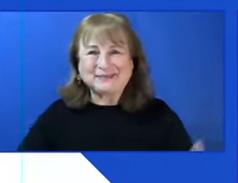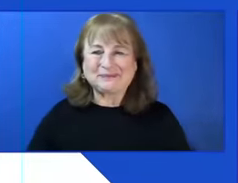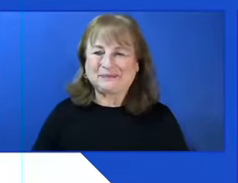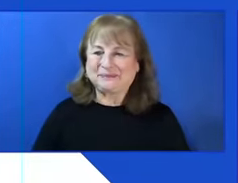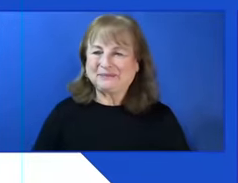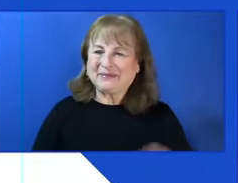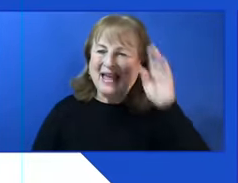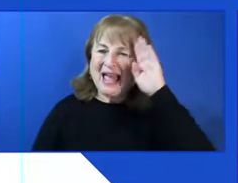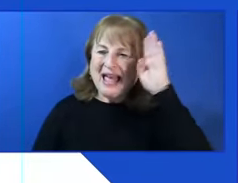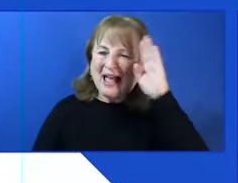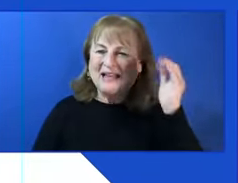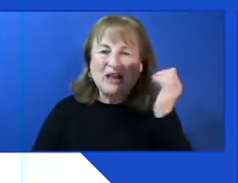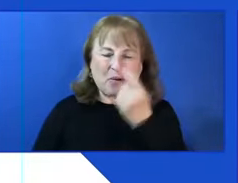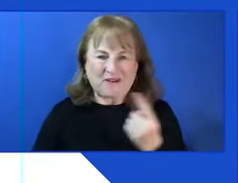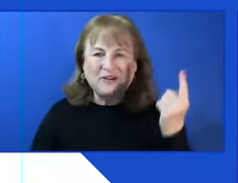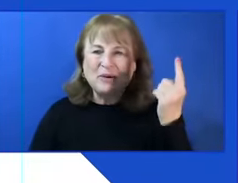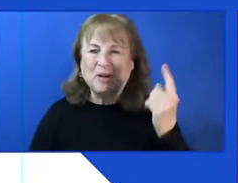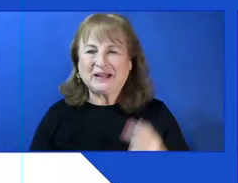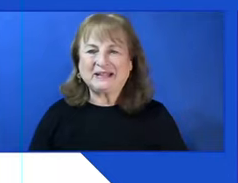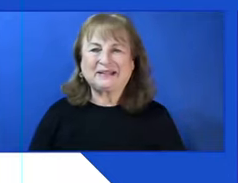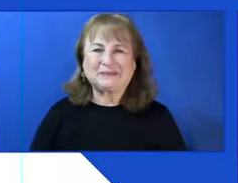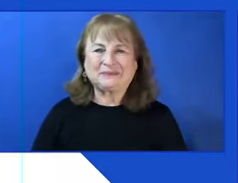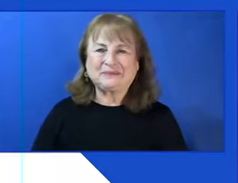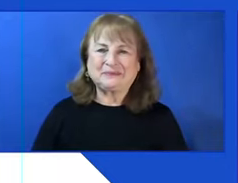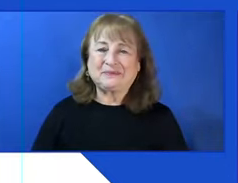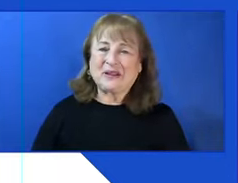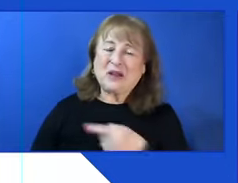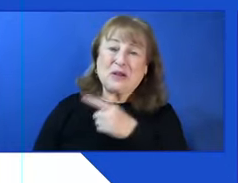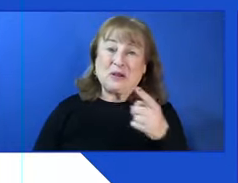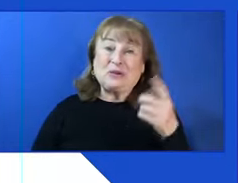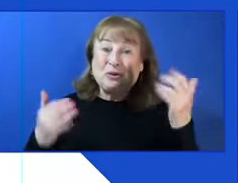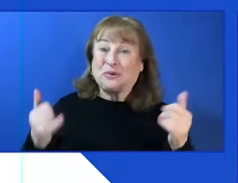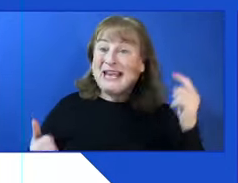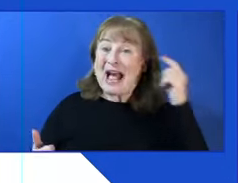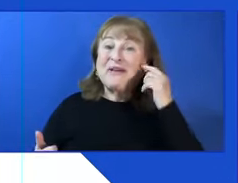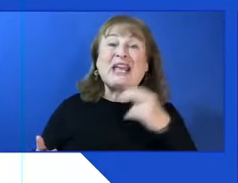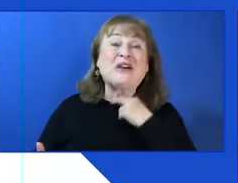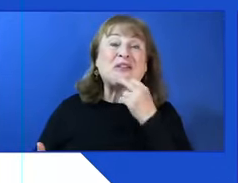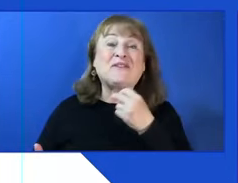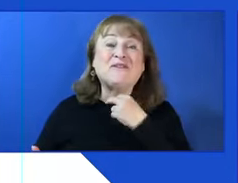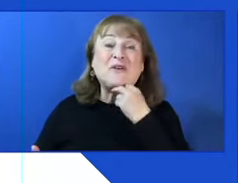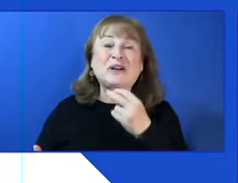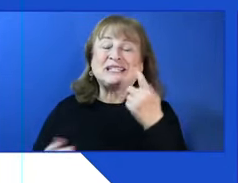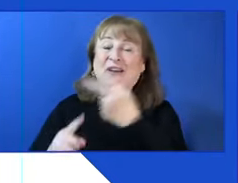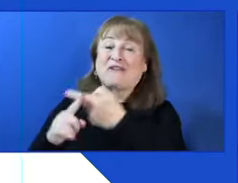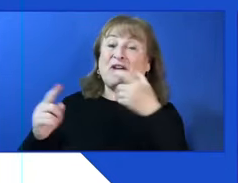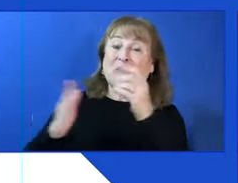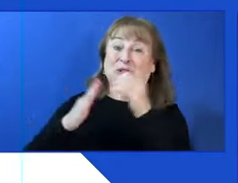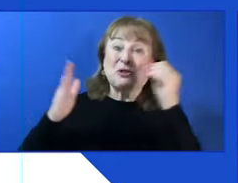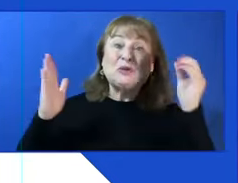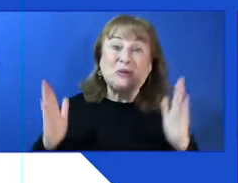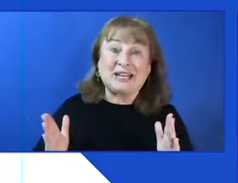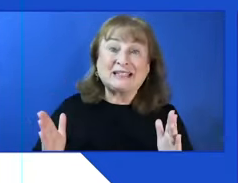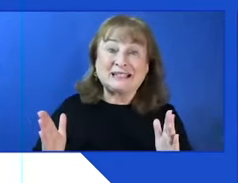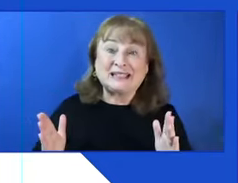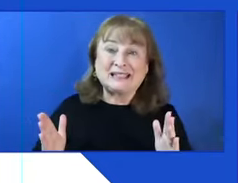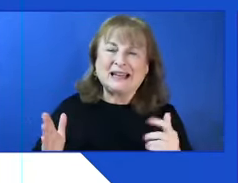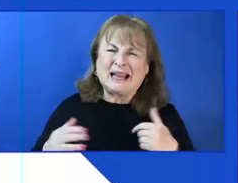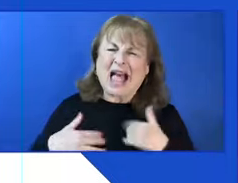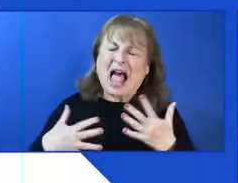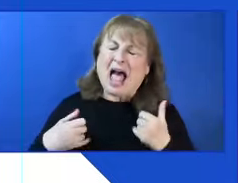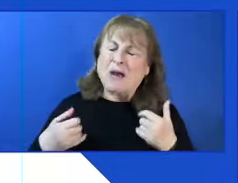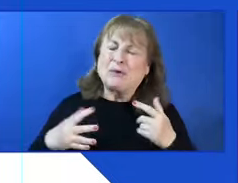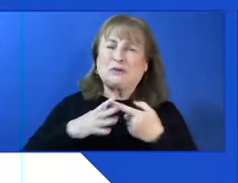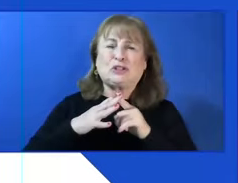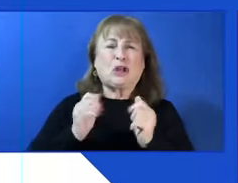Hello, everyone. You will now hear the voices of students. And I want to open with